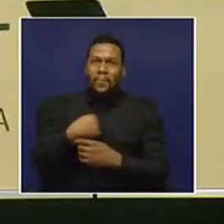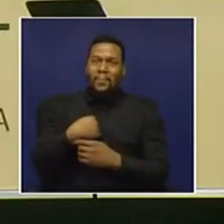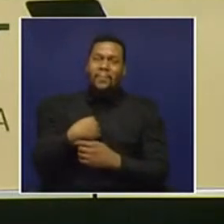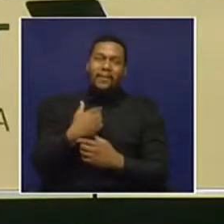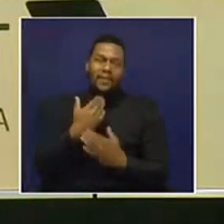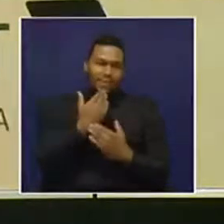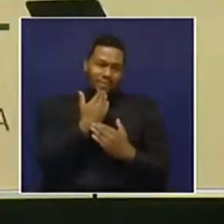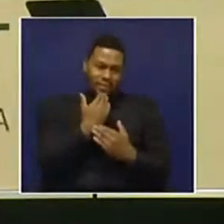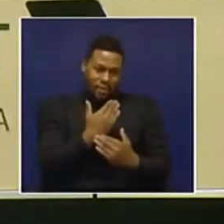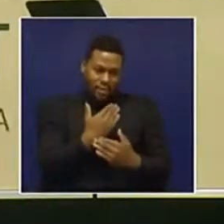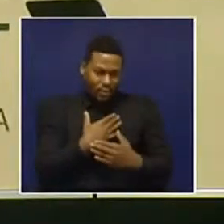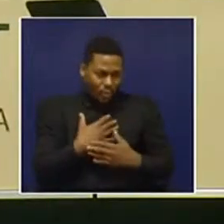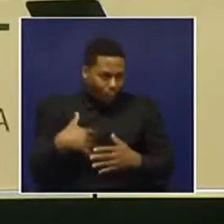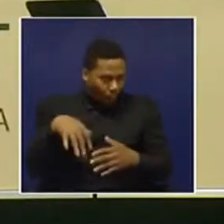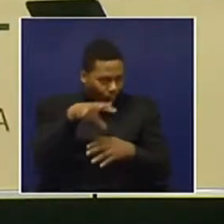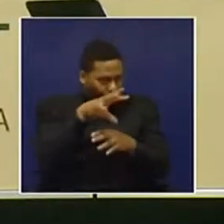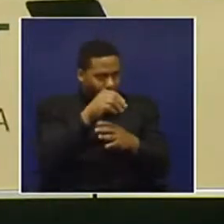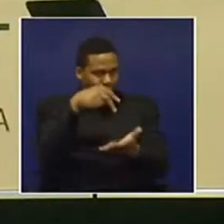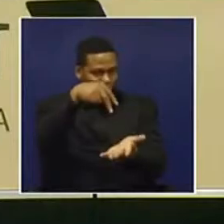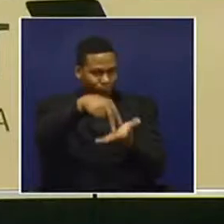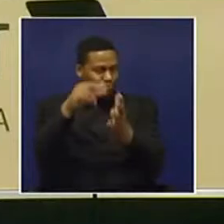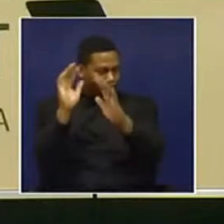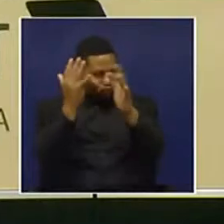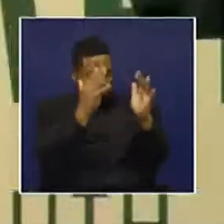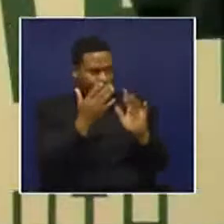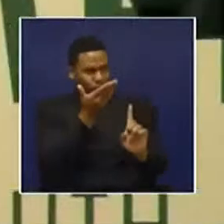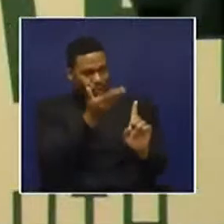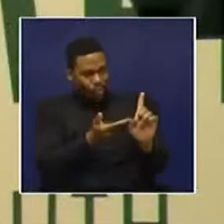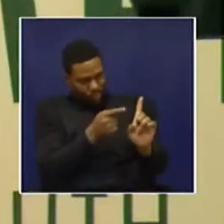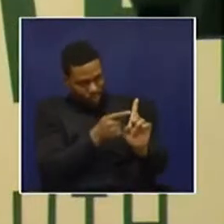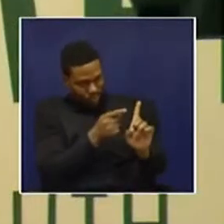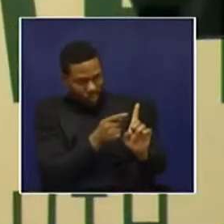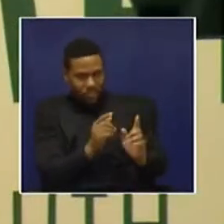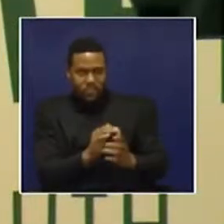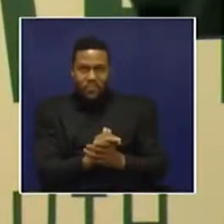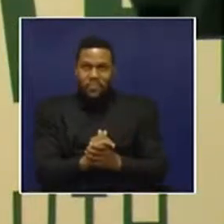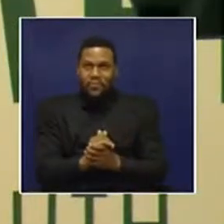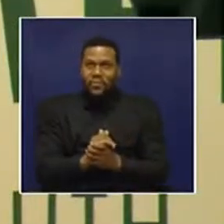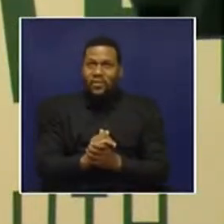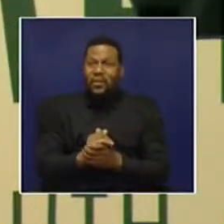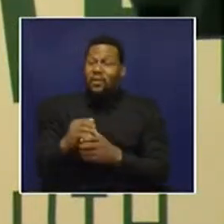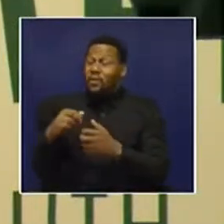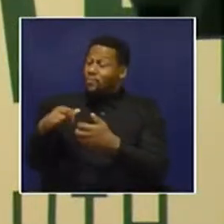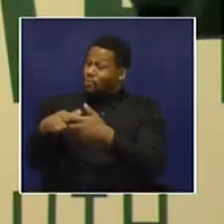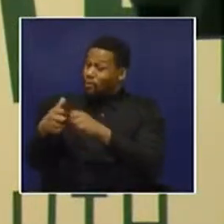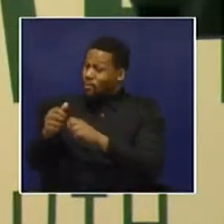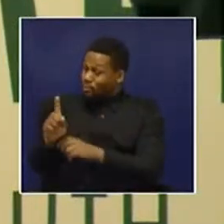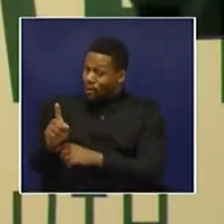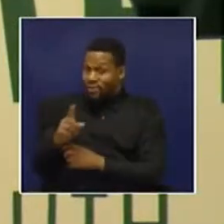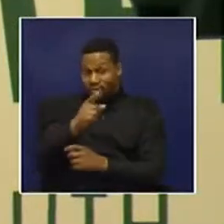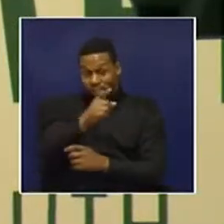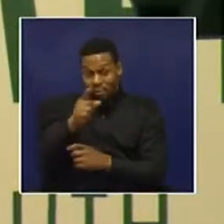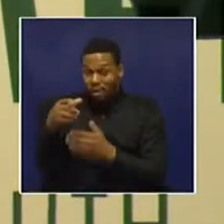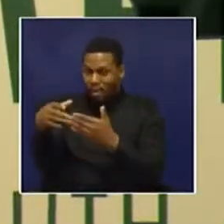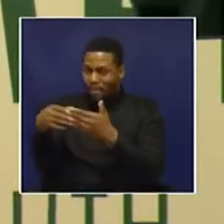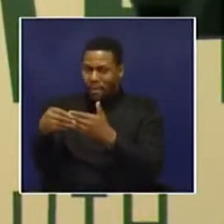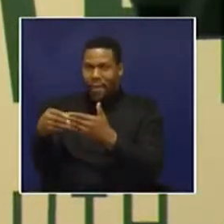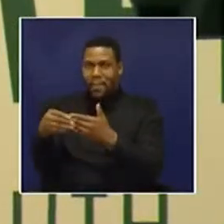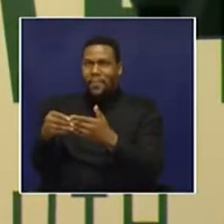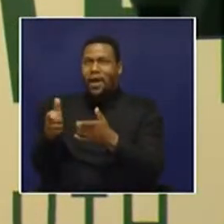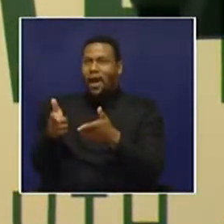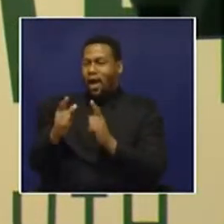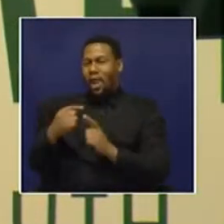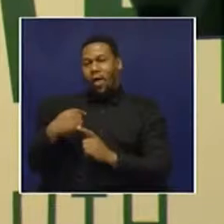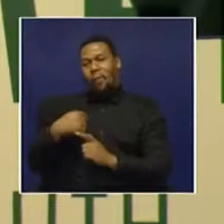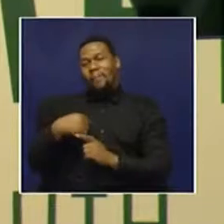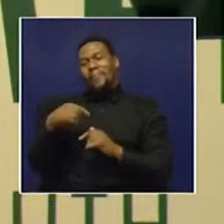a standing ovation. Yeah. The problem is the member didn't even allow to contextualize this